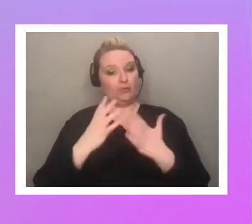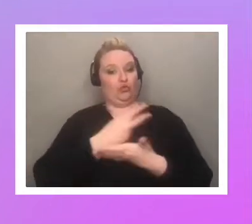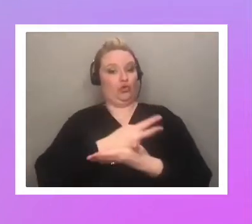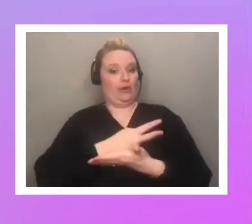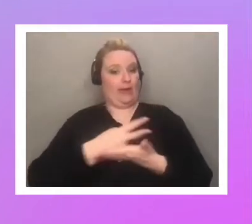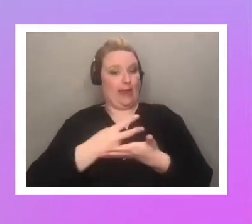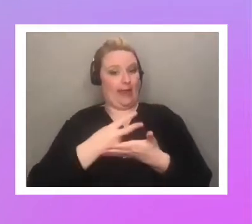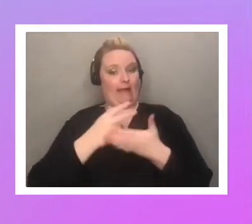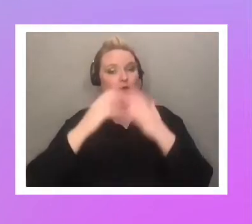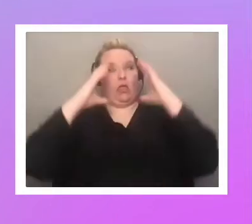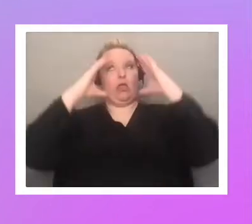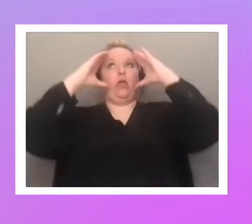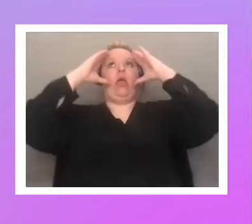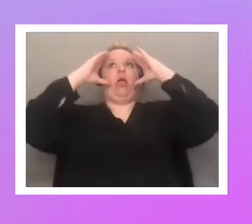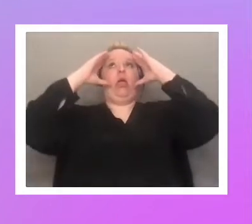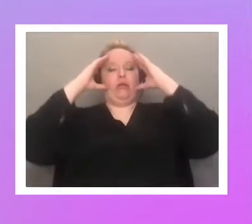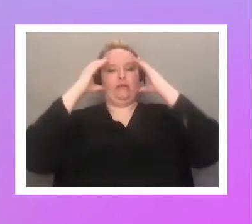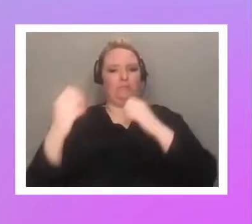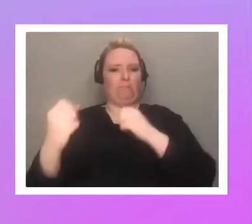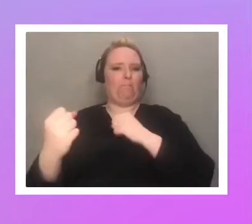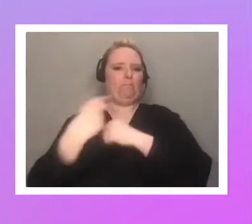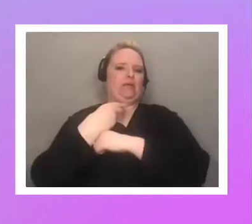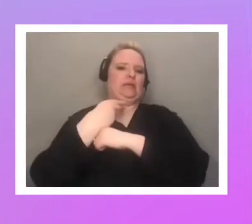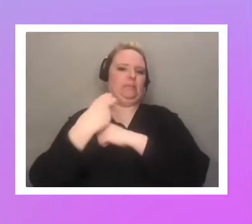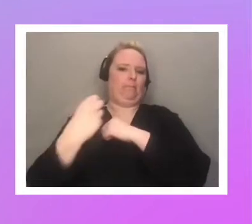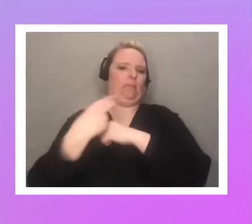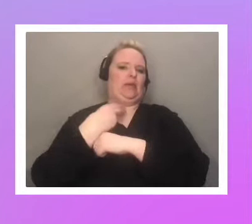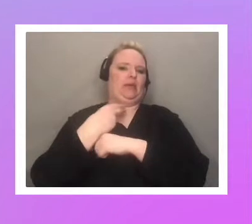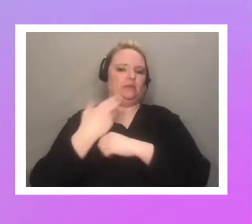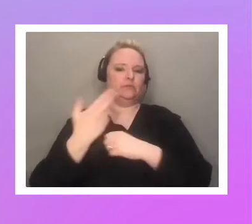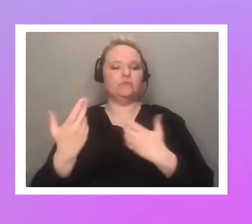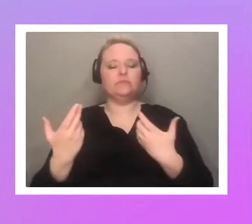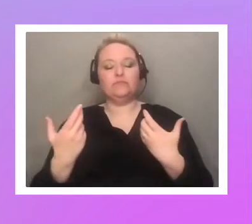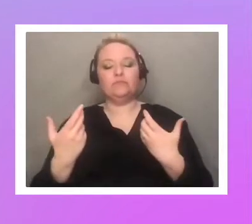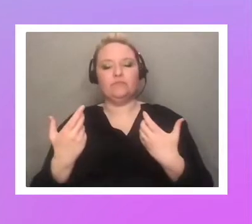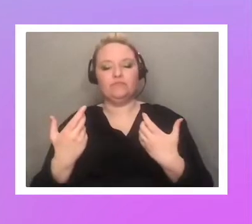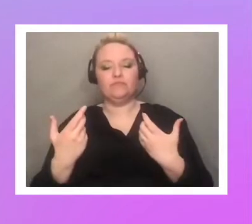mat kind of in defeat. So it's